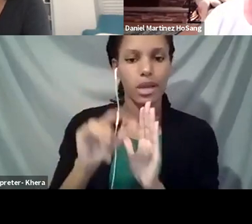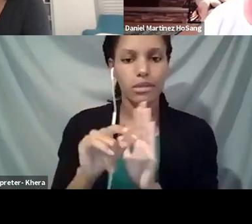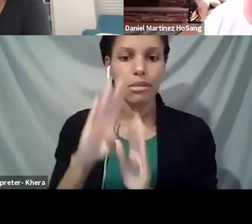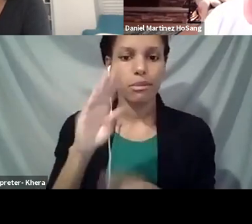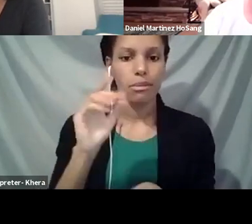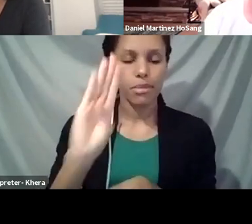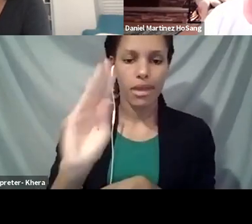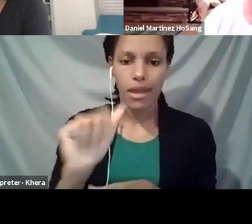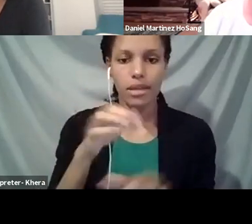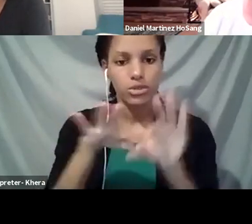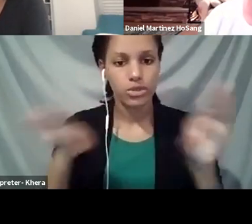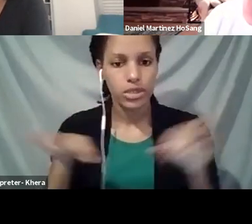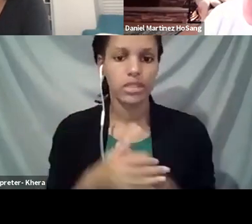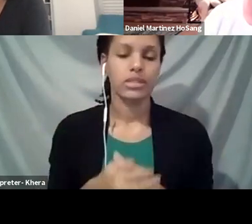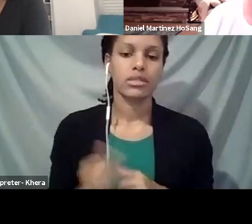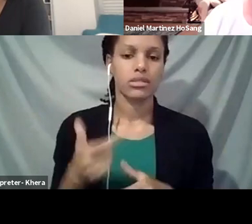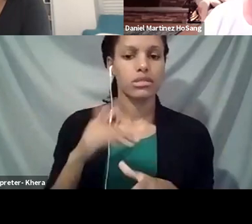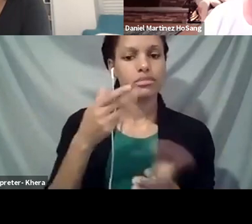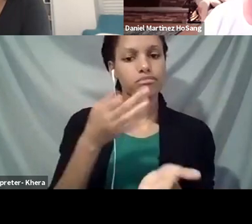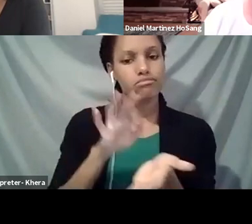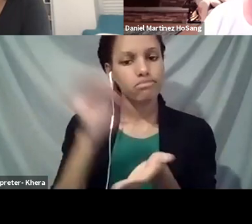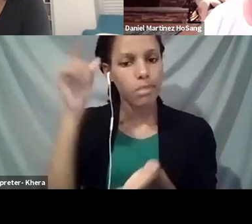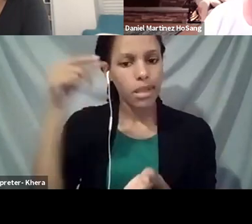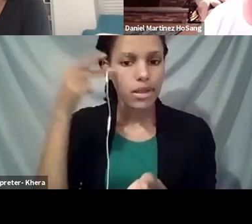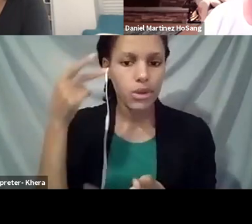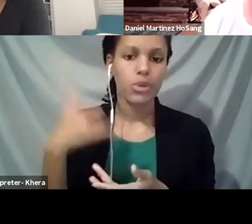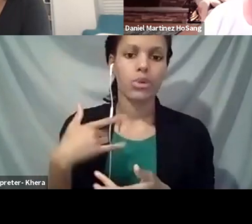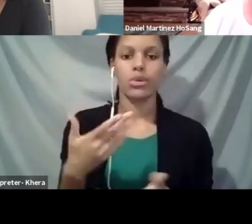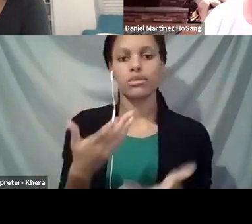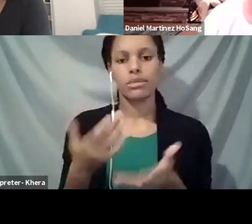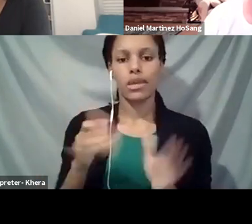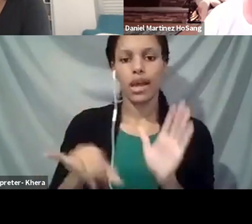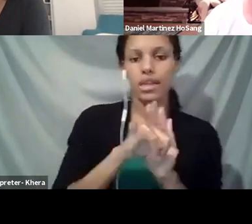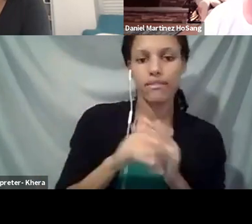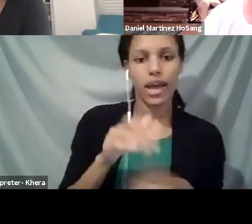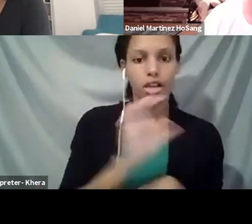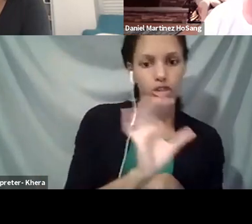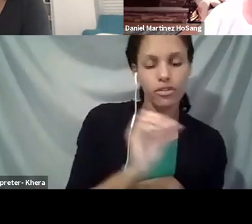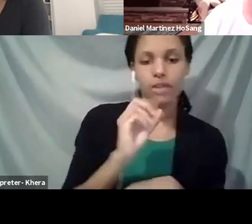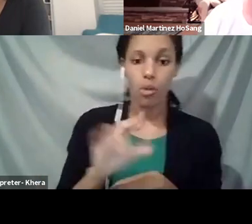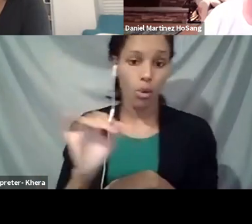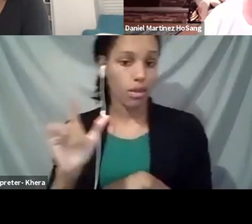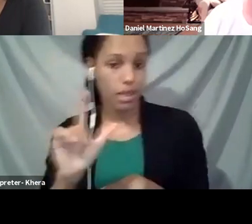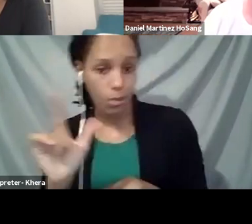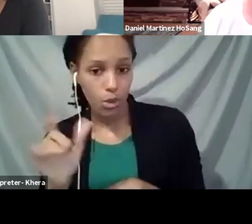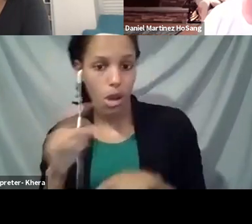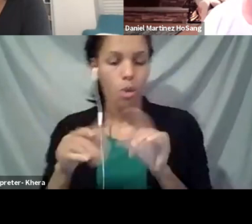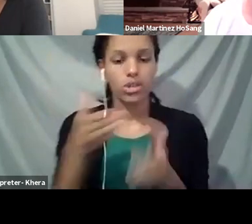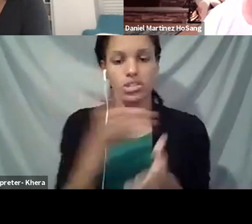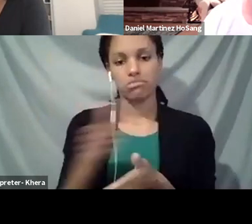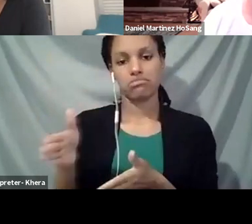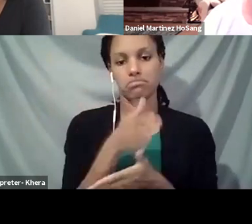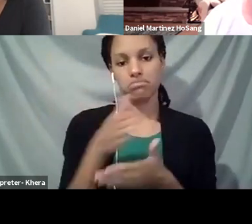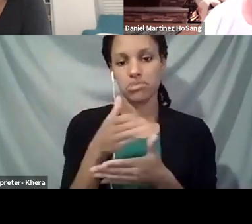views, from self-identifying as conservative to self-identifying as liberal, or just anywhere in between.